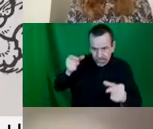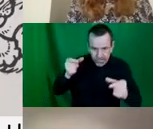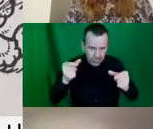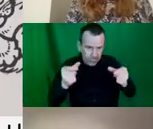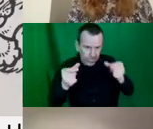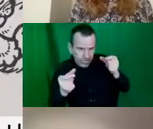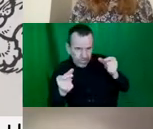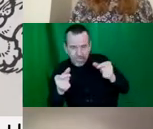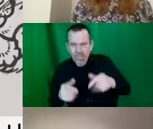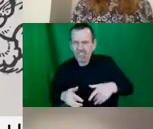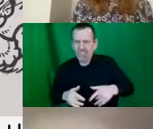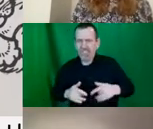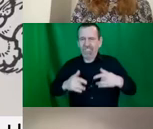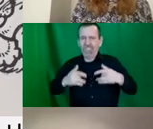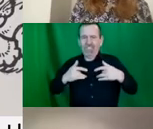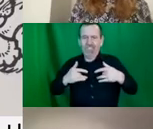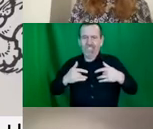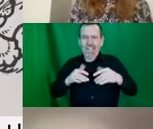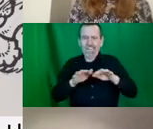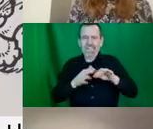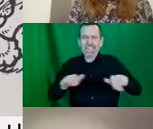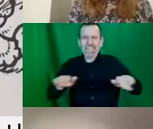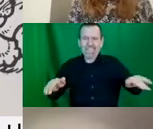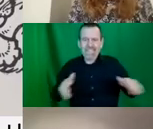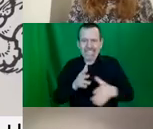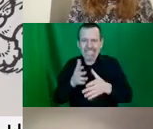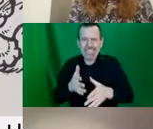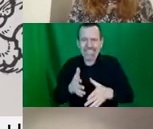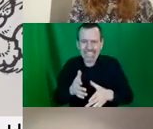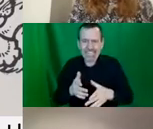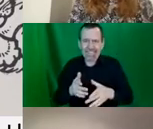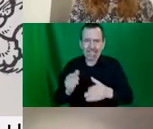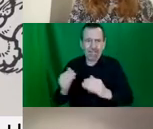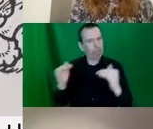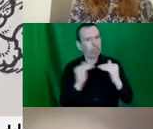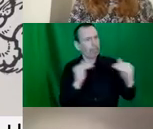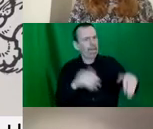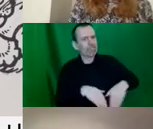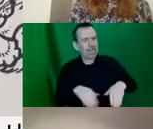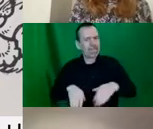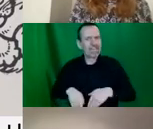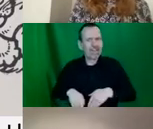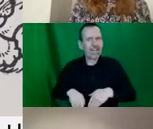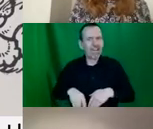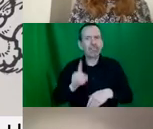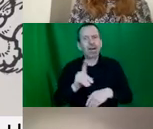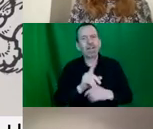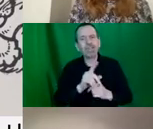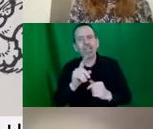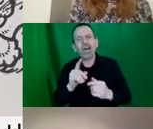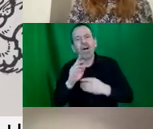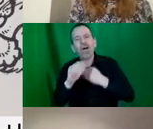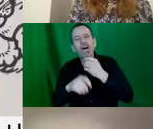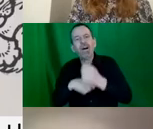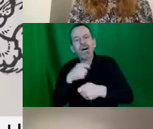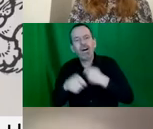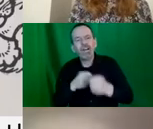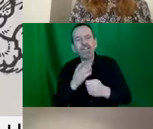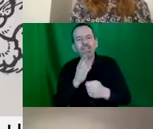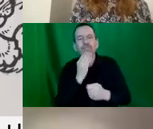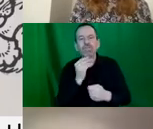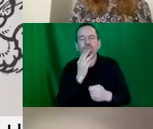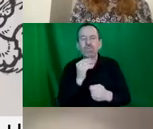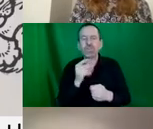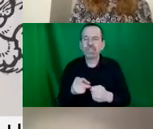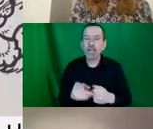maritime exhibition. However, after a while, I did get used to this method, and I believe it will be a real asset in the future, providing